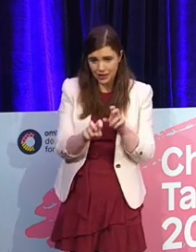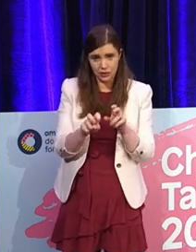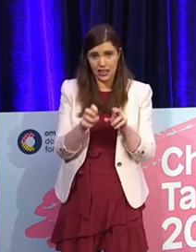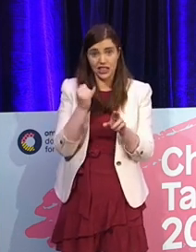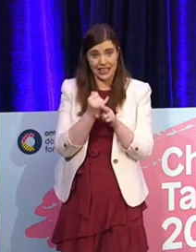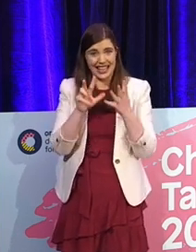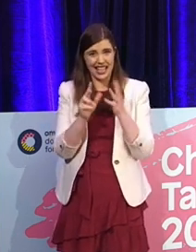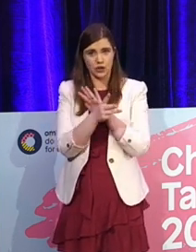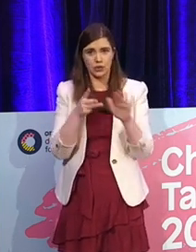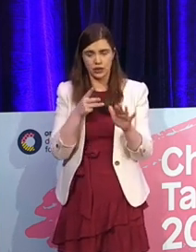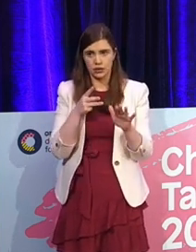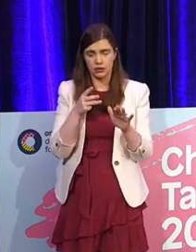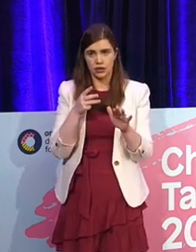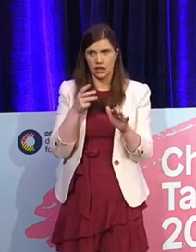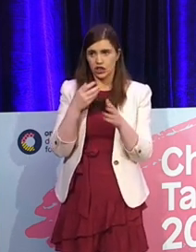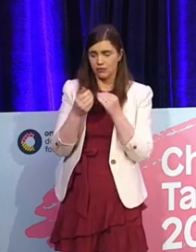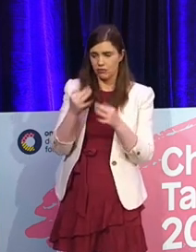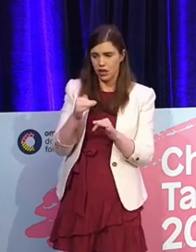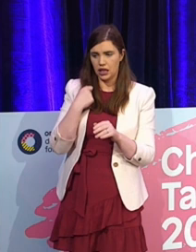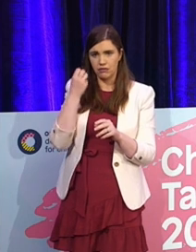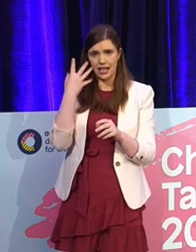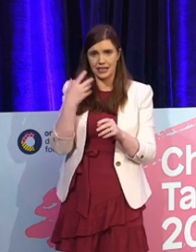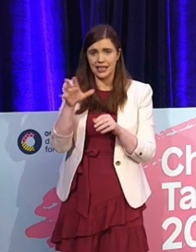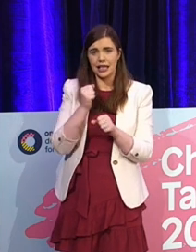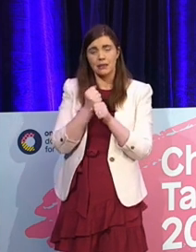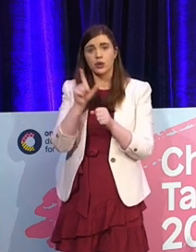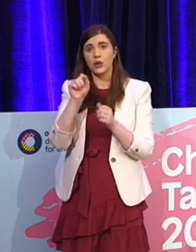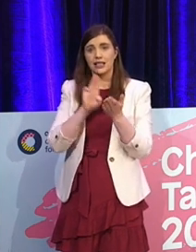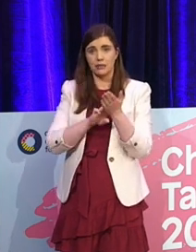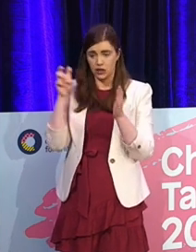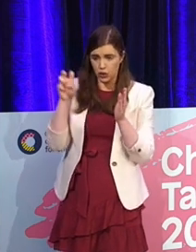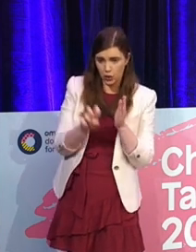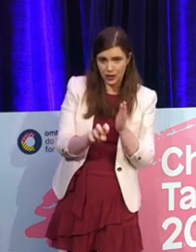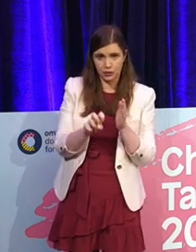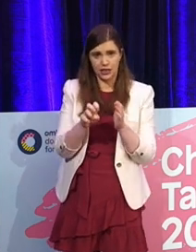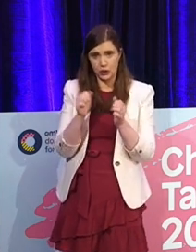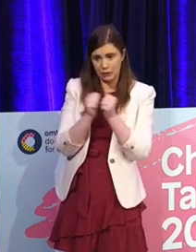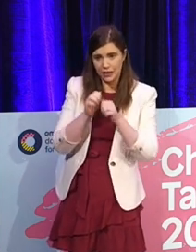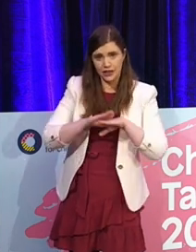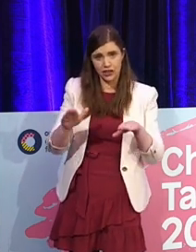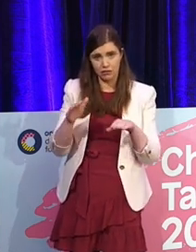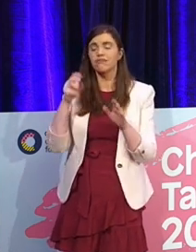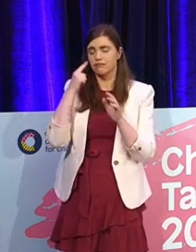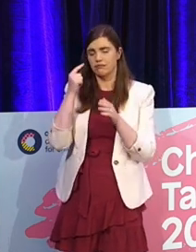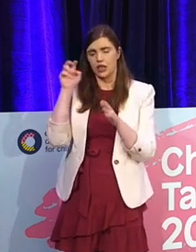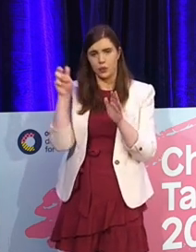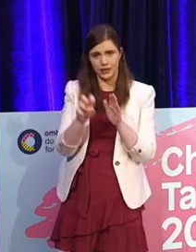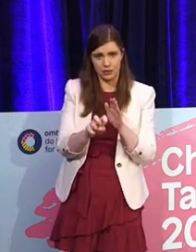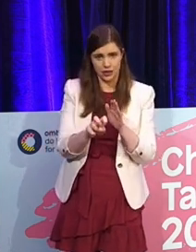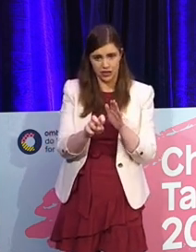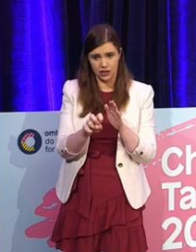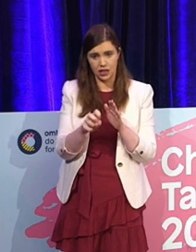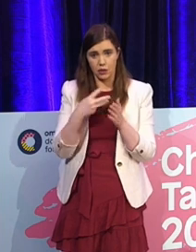here. And I realized that, okay, it takes about 20 minutes to go downstairs and do the stuff. I said, it's not going to make any difference. So I went downstairs. And as I was